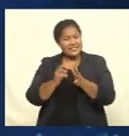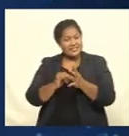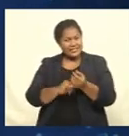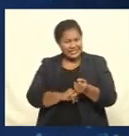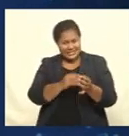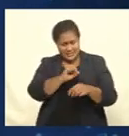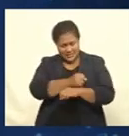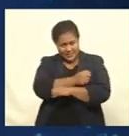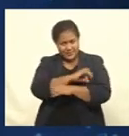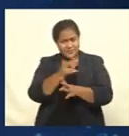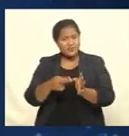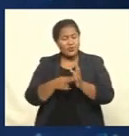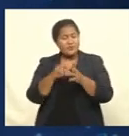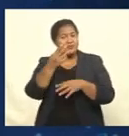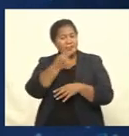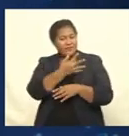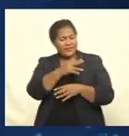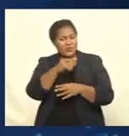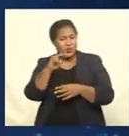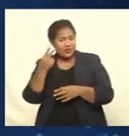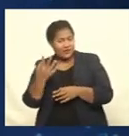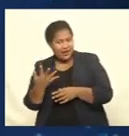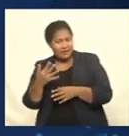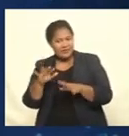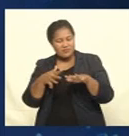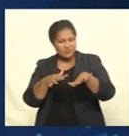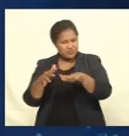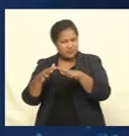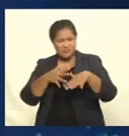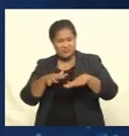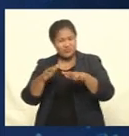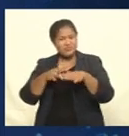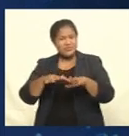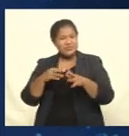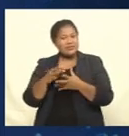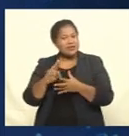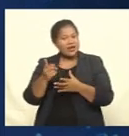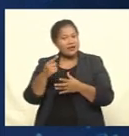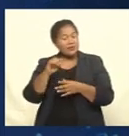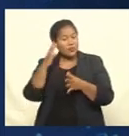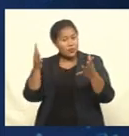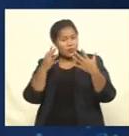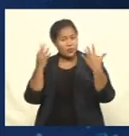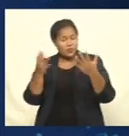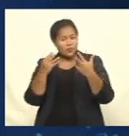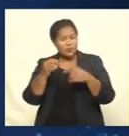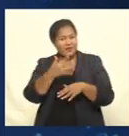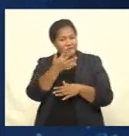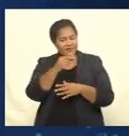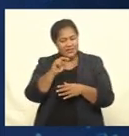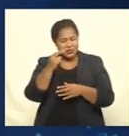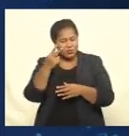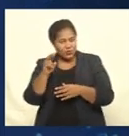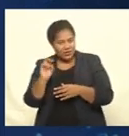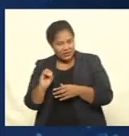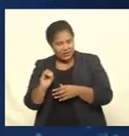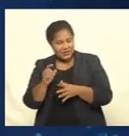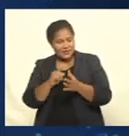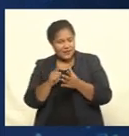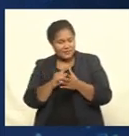to 25 knots, rough seas, moderate northwest swells, winds expected to ease to 15 to 20 knots